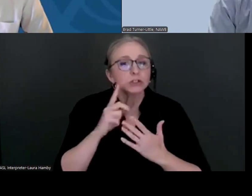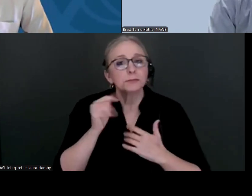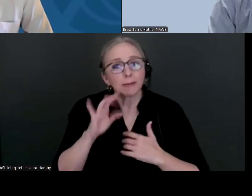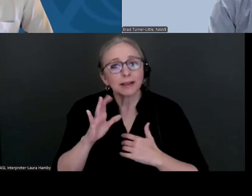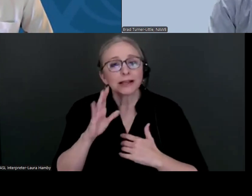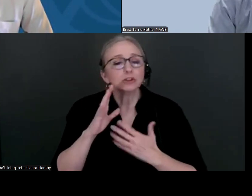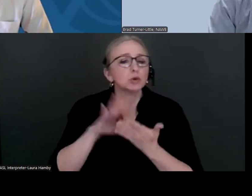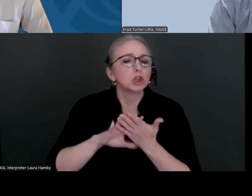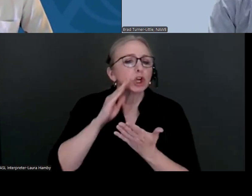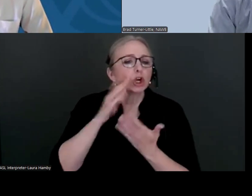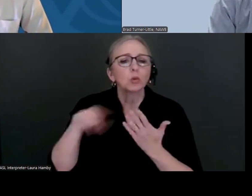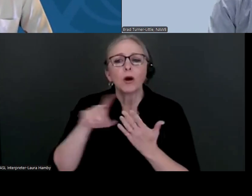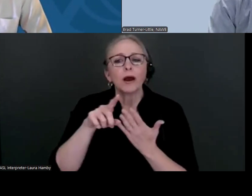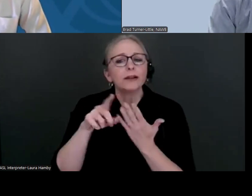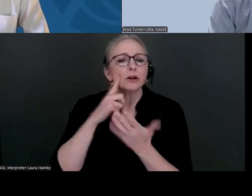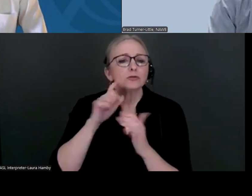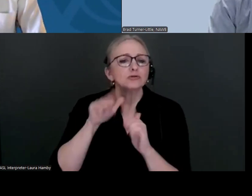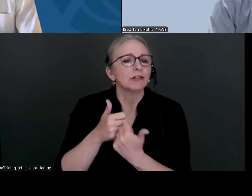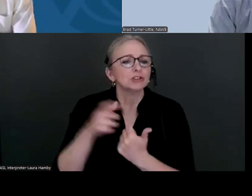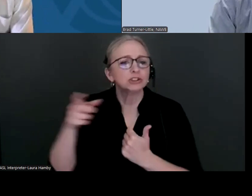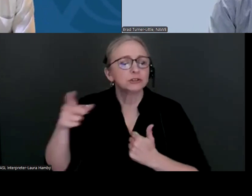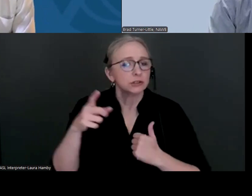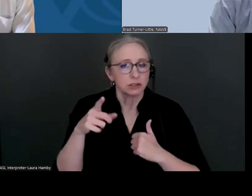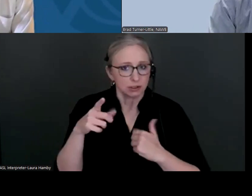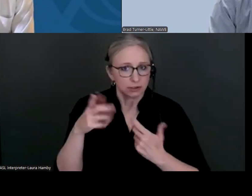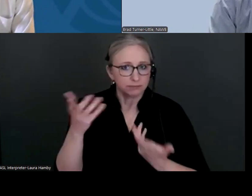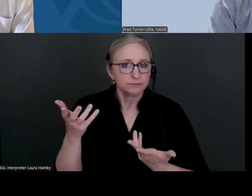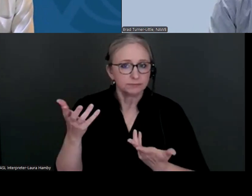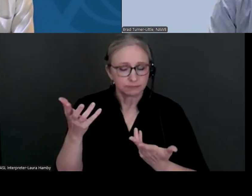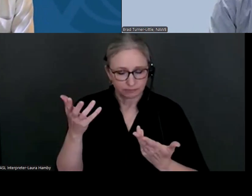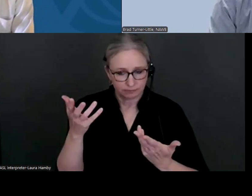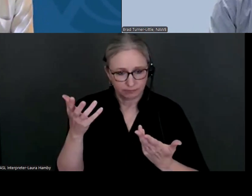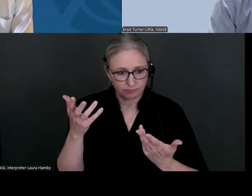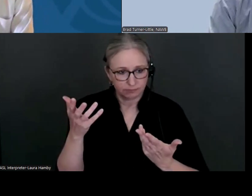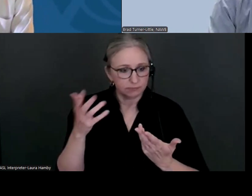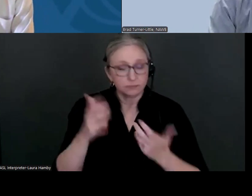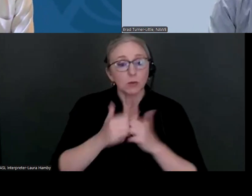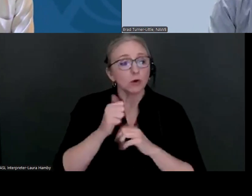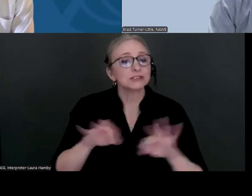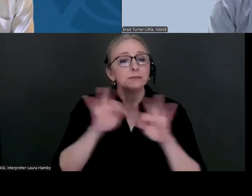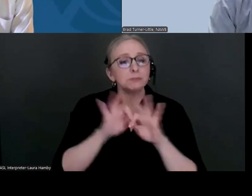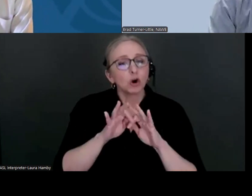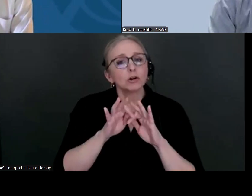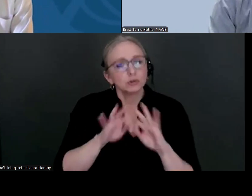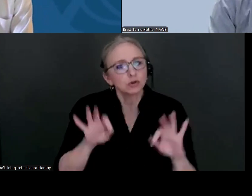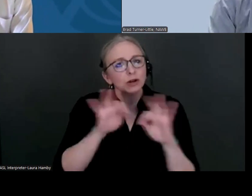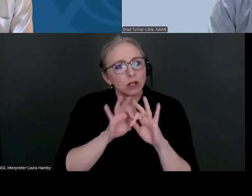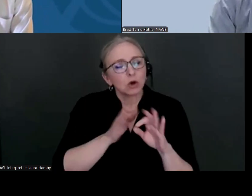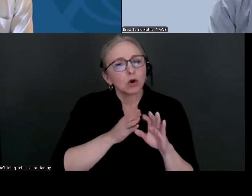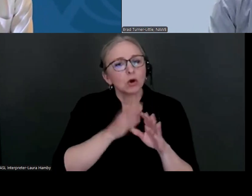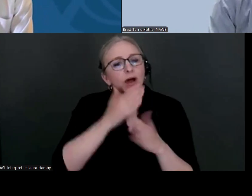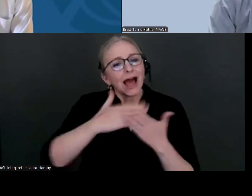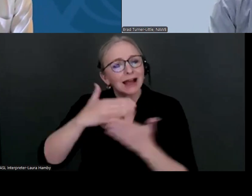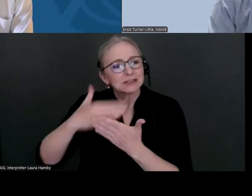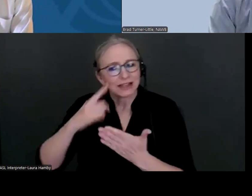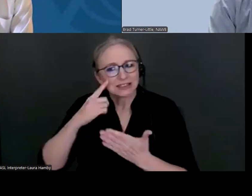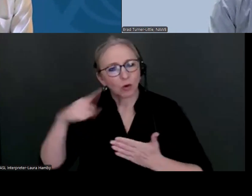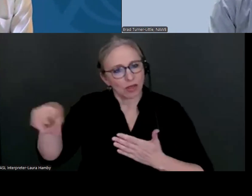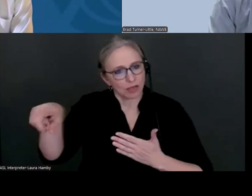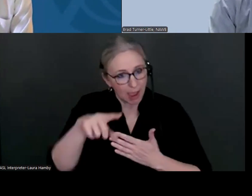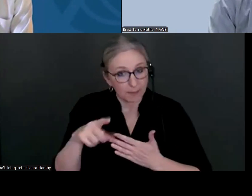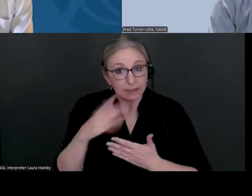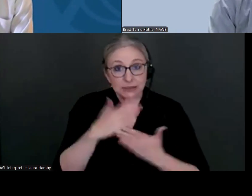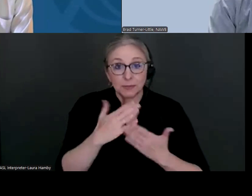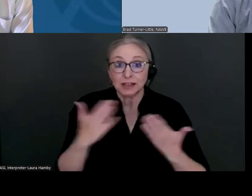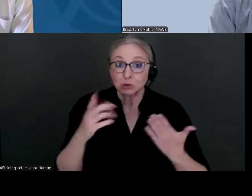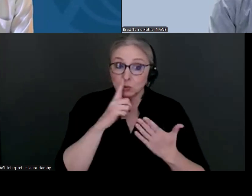learn, what were some of the challenges and most important and critical aspects for them. And some things were